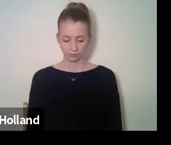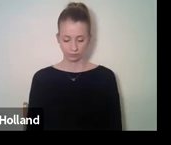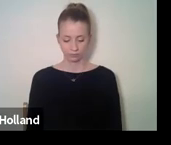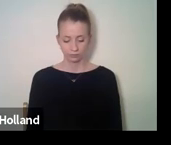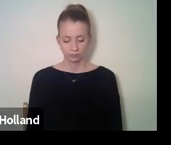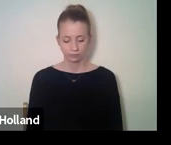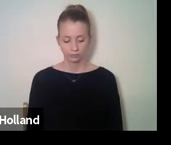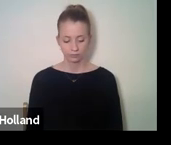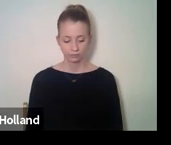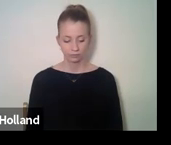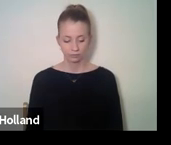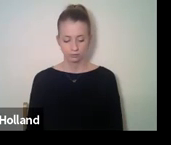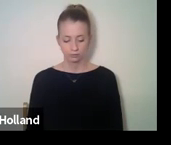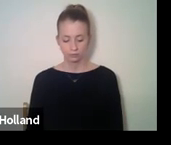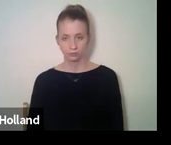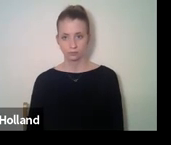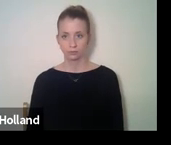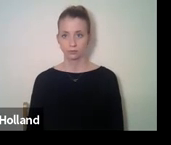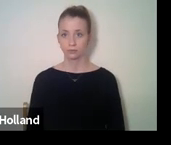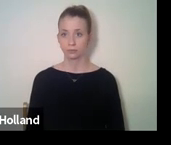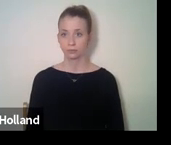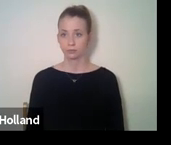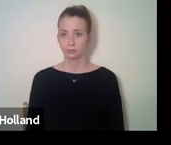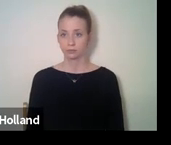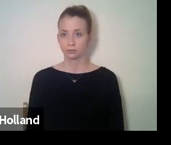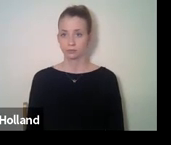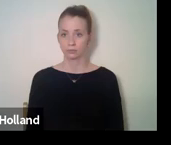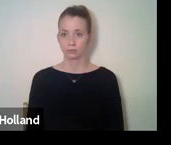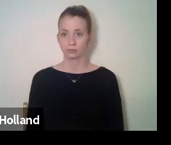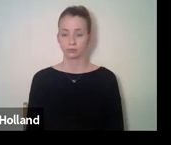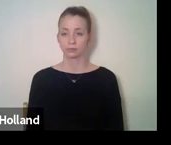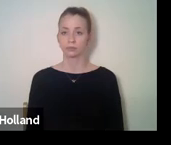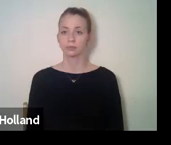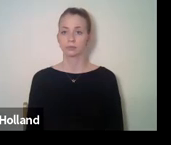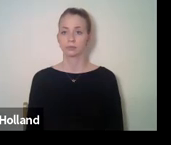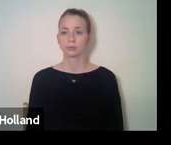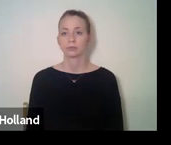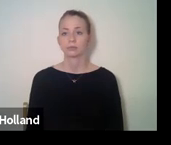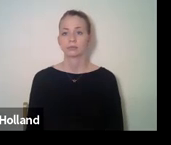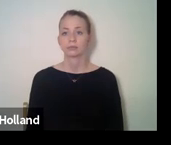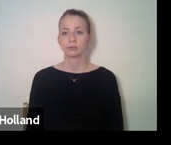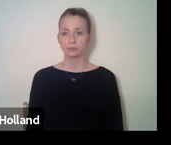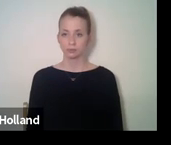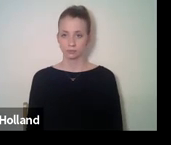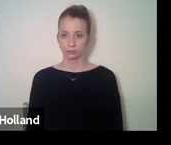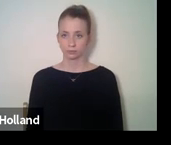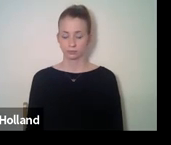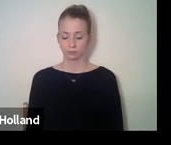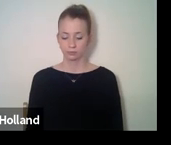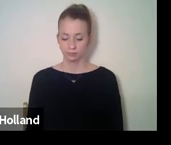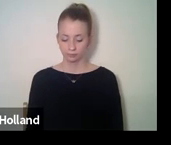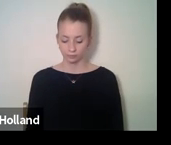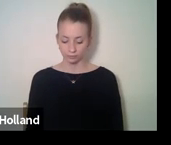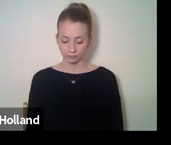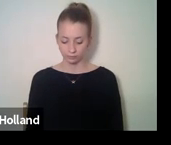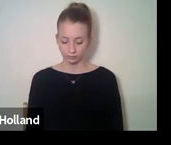a los municipios agregar la demanda de energía y negociar compras al por mayor, y todos los clientes de energía son